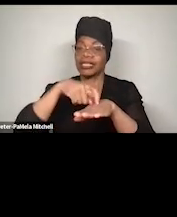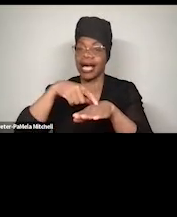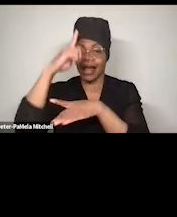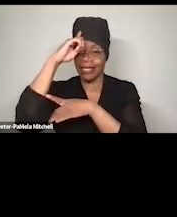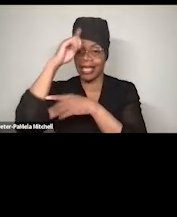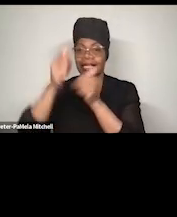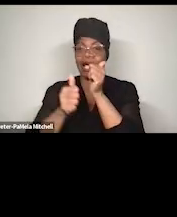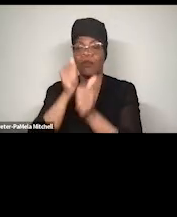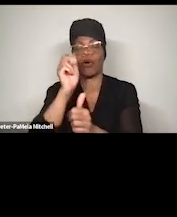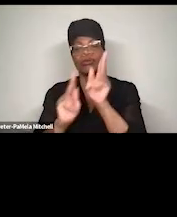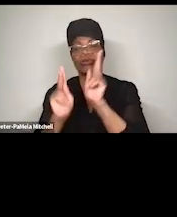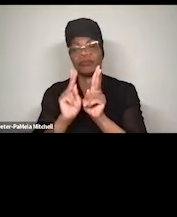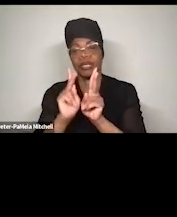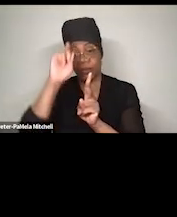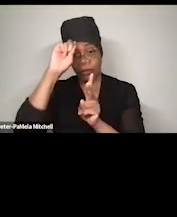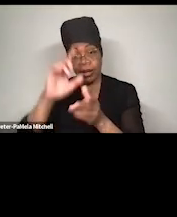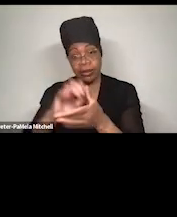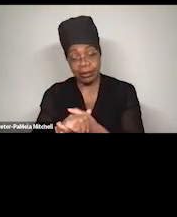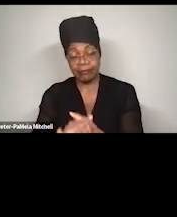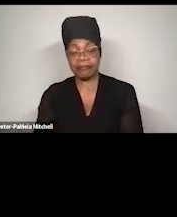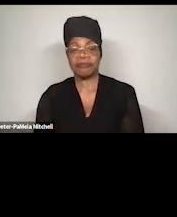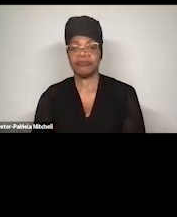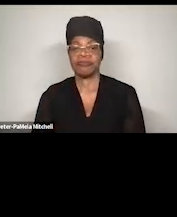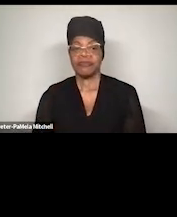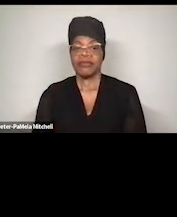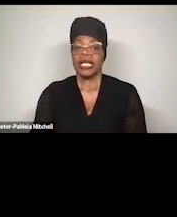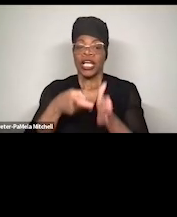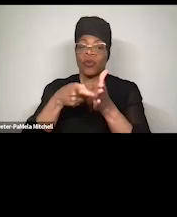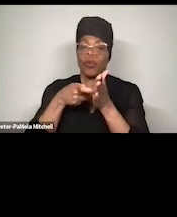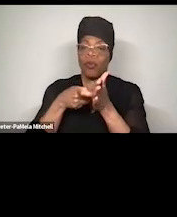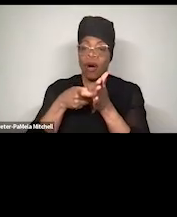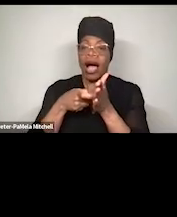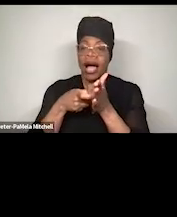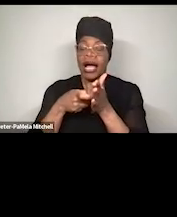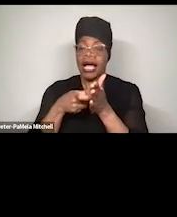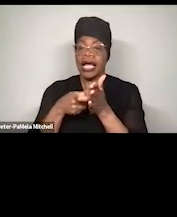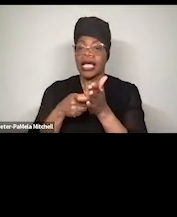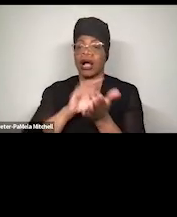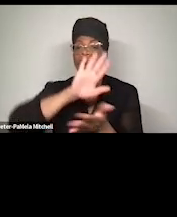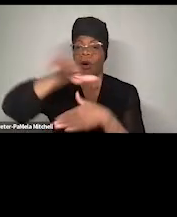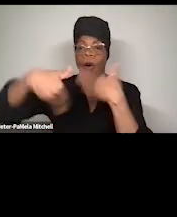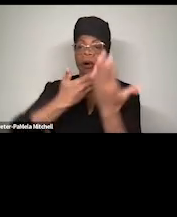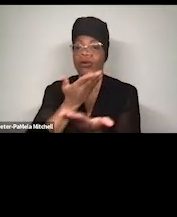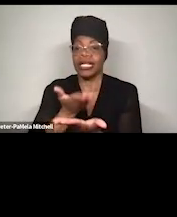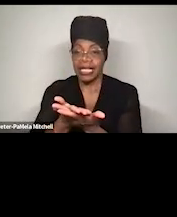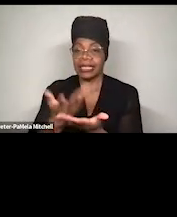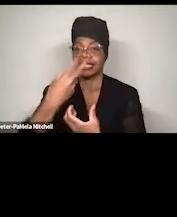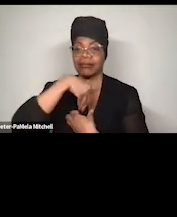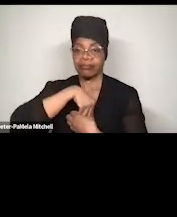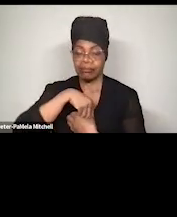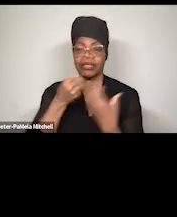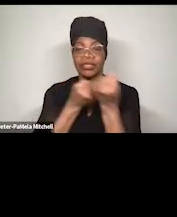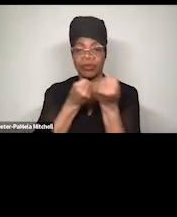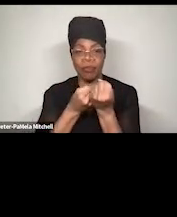most folks typically believe. It's going to require holistic, multidimensional supports like life skills training and